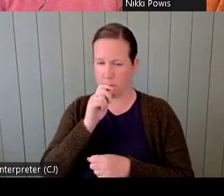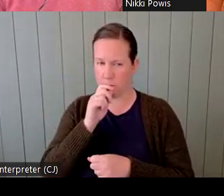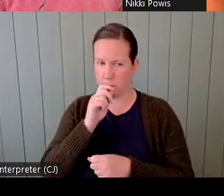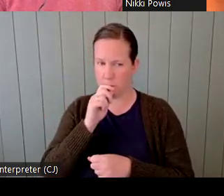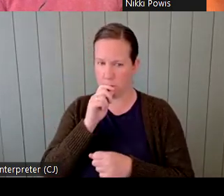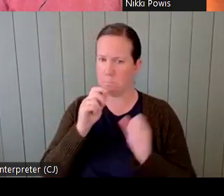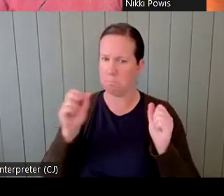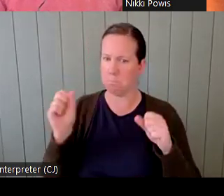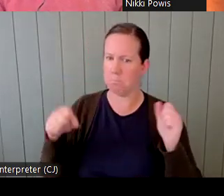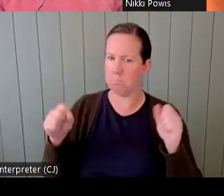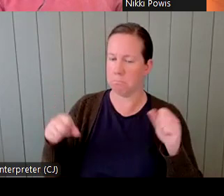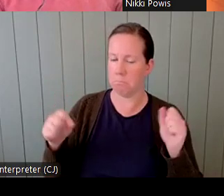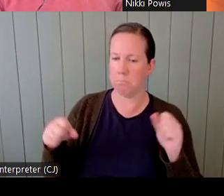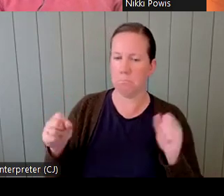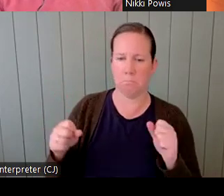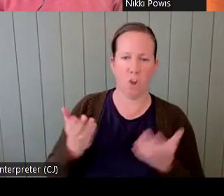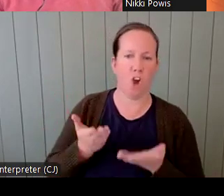Yeah, Yeah. she's right.